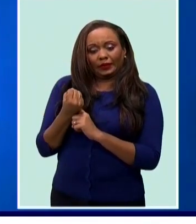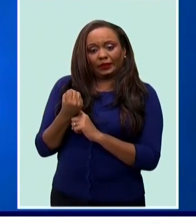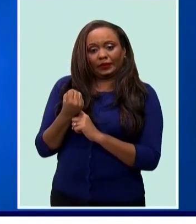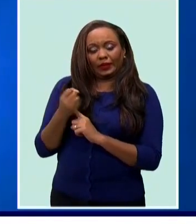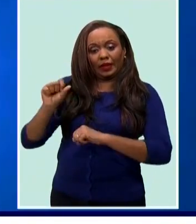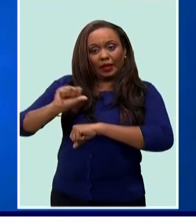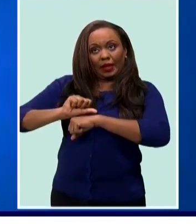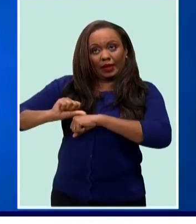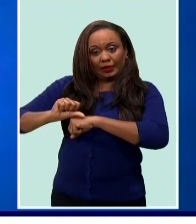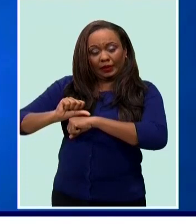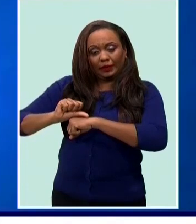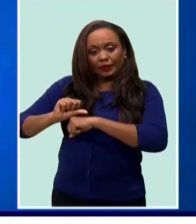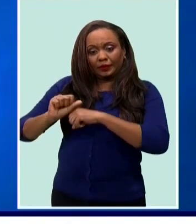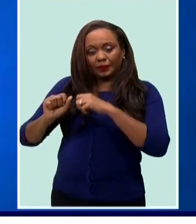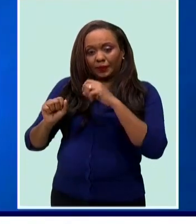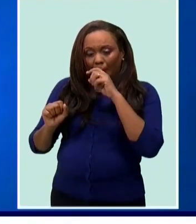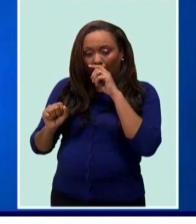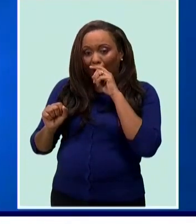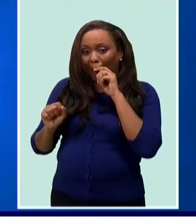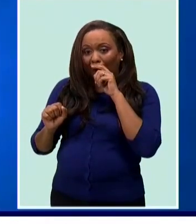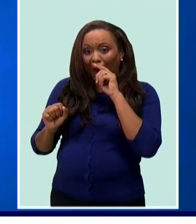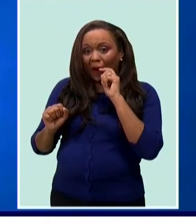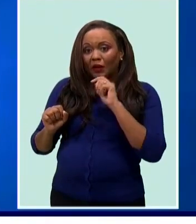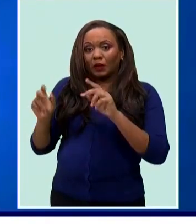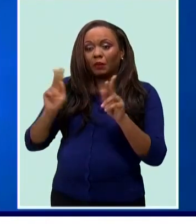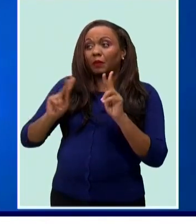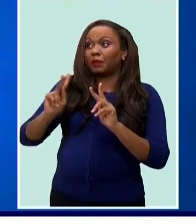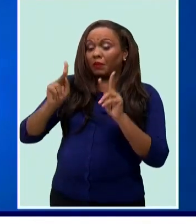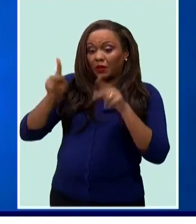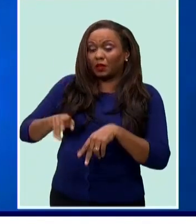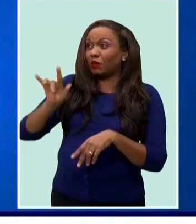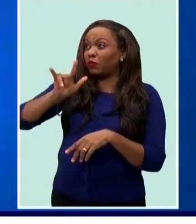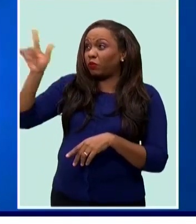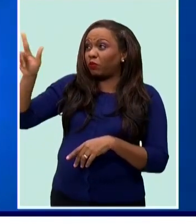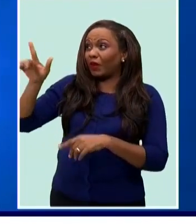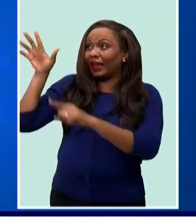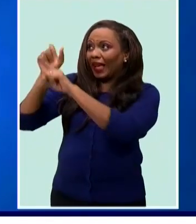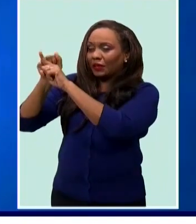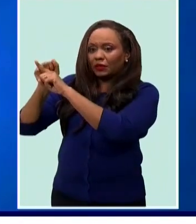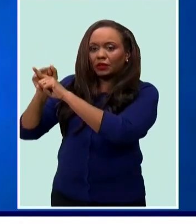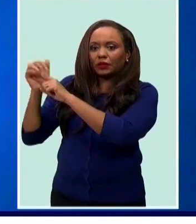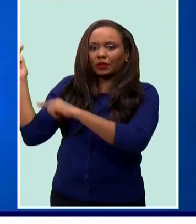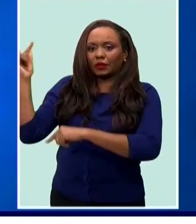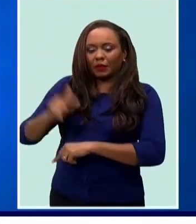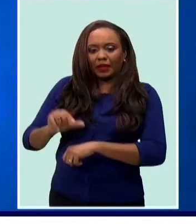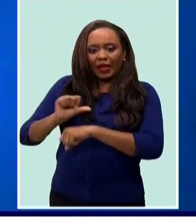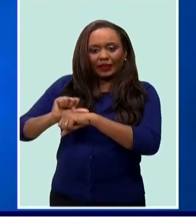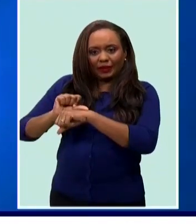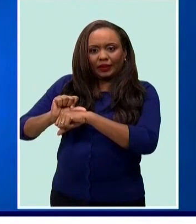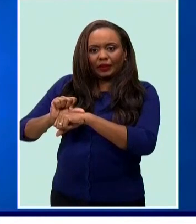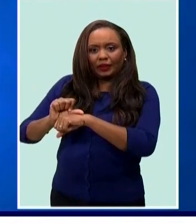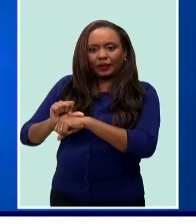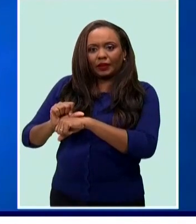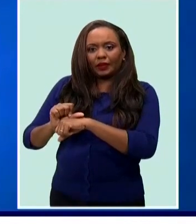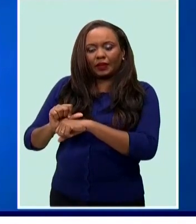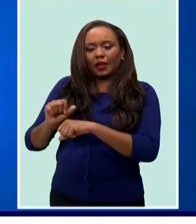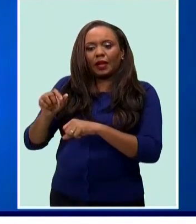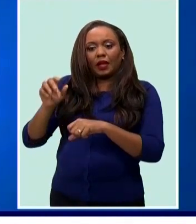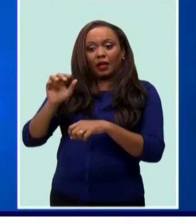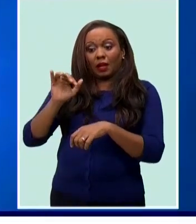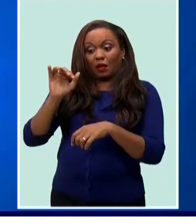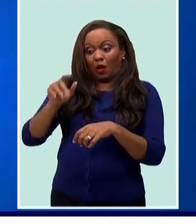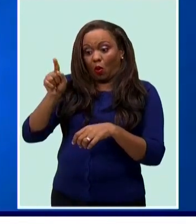in Antigua. It was just an imported case, and they were able to isolate or ring fence that person from